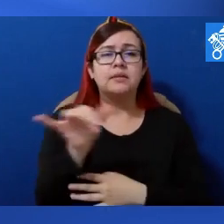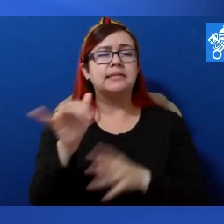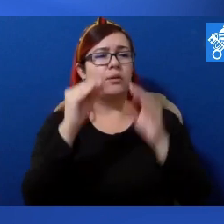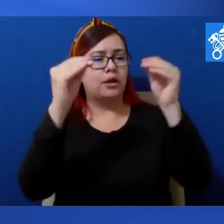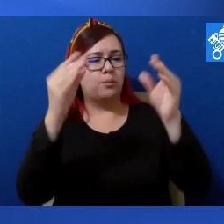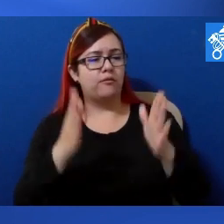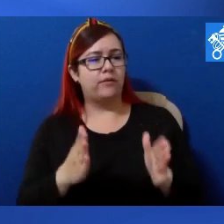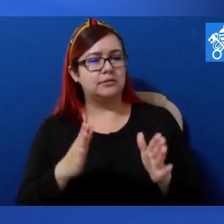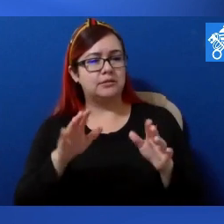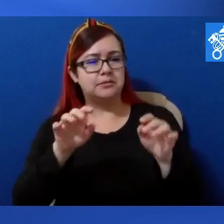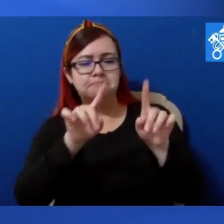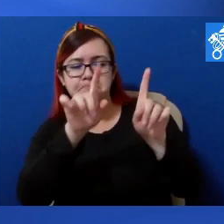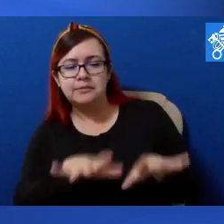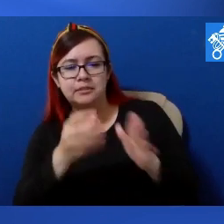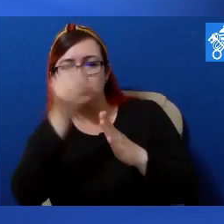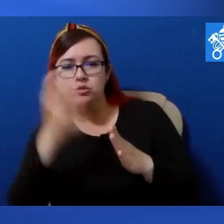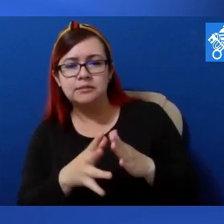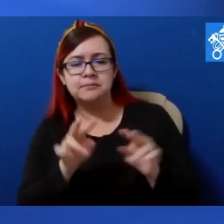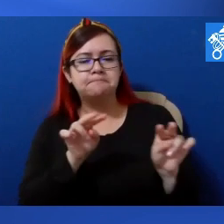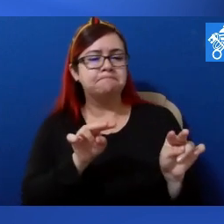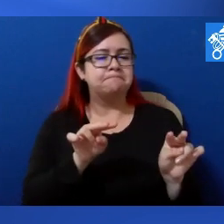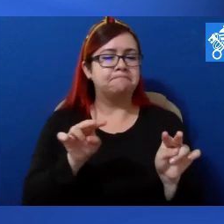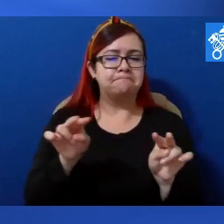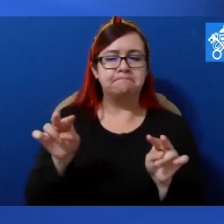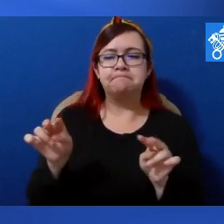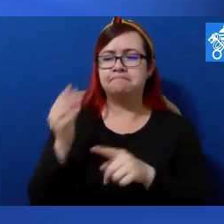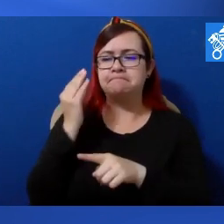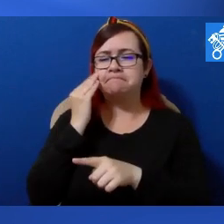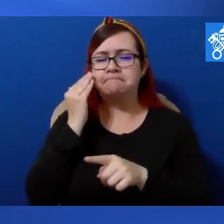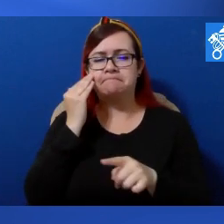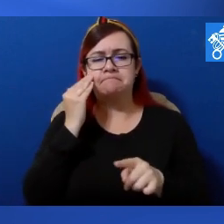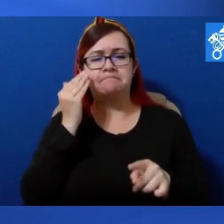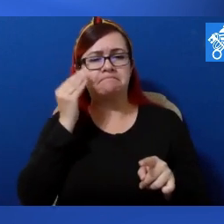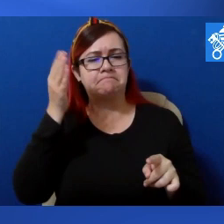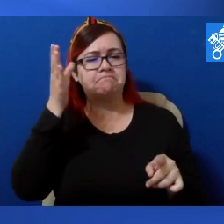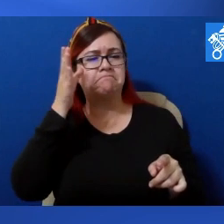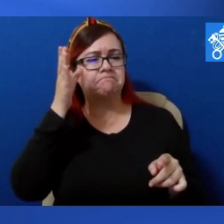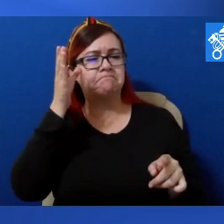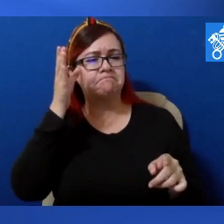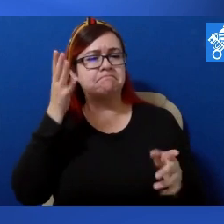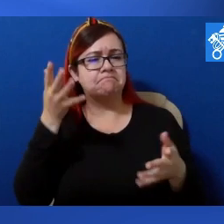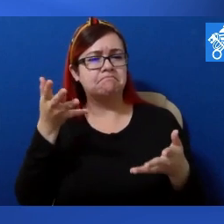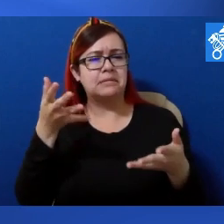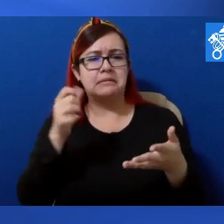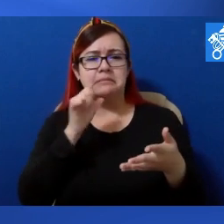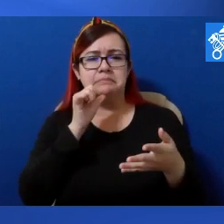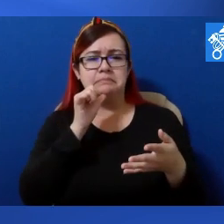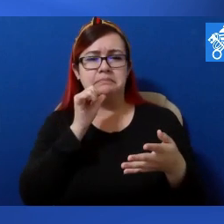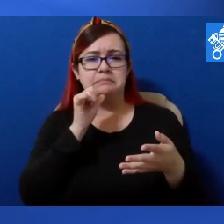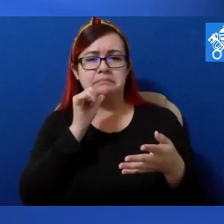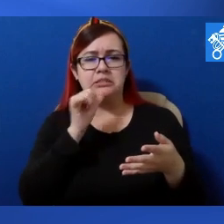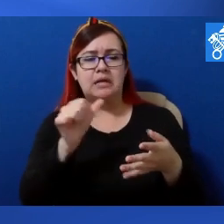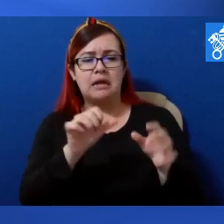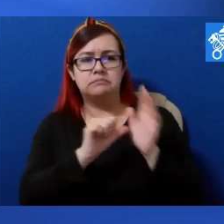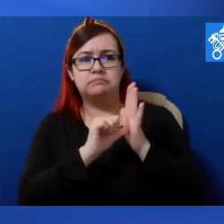sadness. It is like when a professor examines a student. If he sees that the student knows the essentials of the